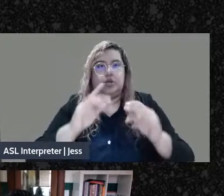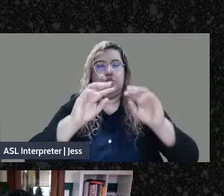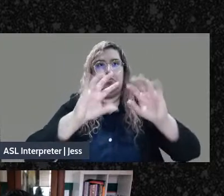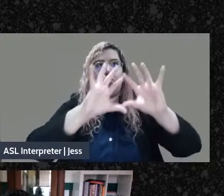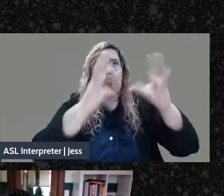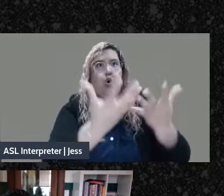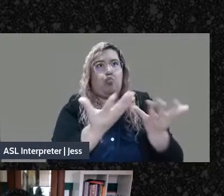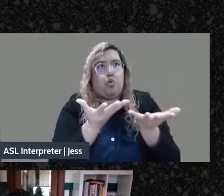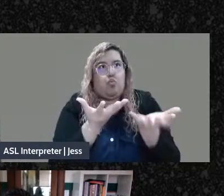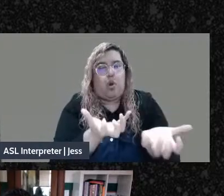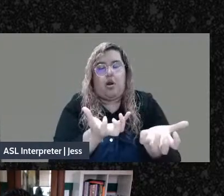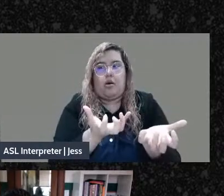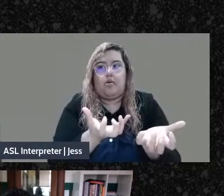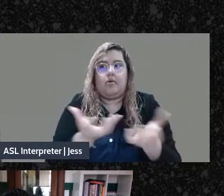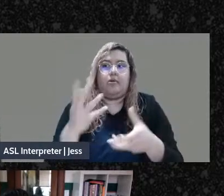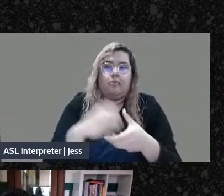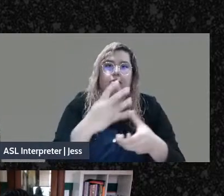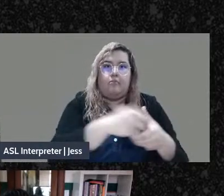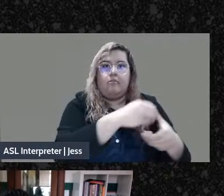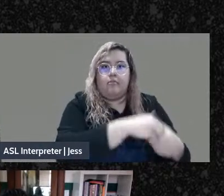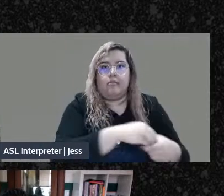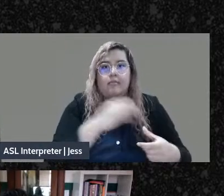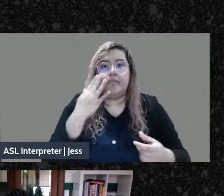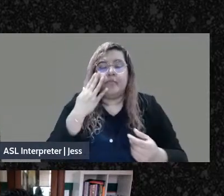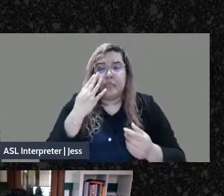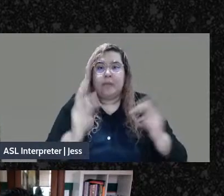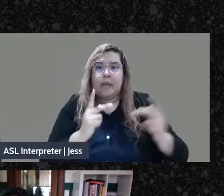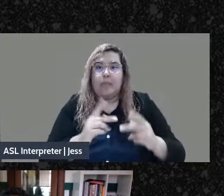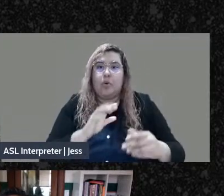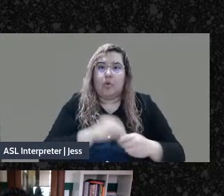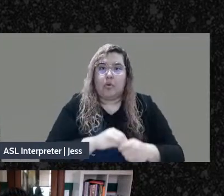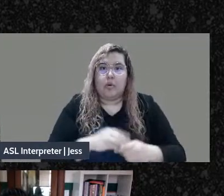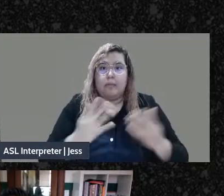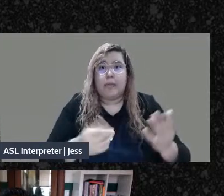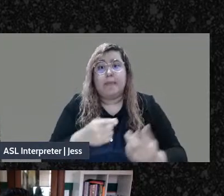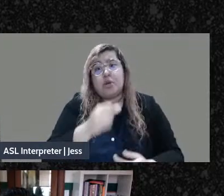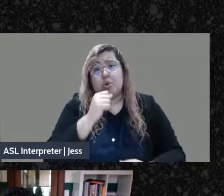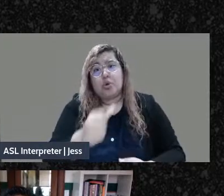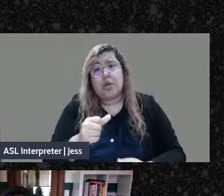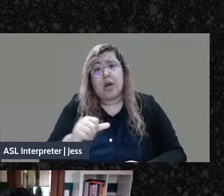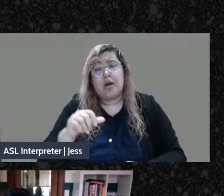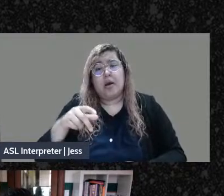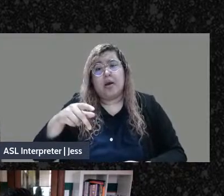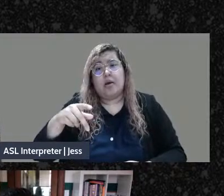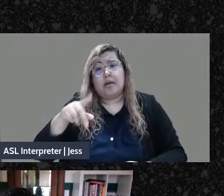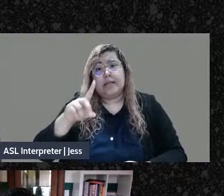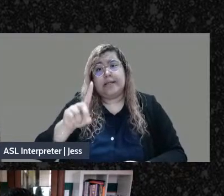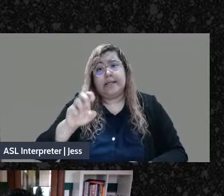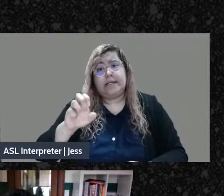people get plugged in, where it's like, you may or may not be like pro defund SPD, but defund SPD